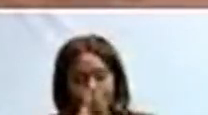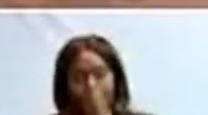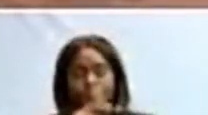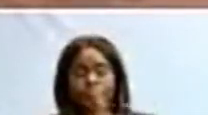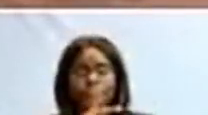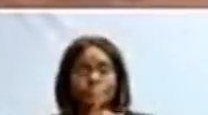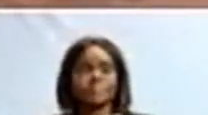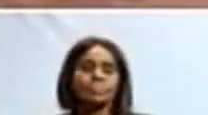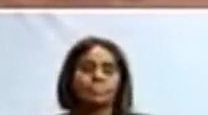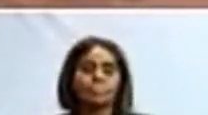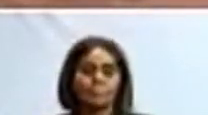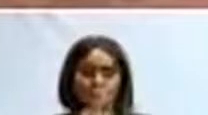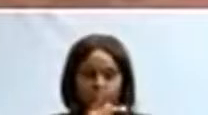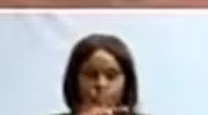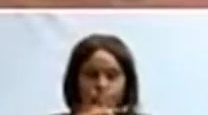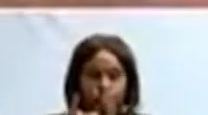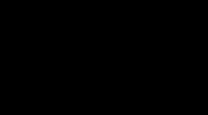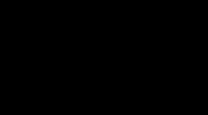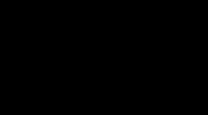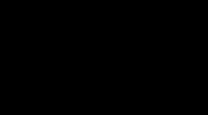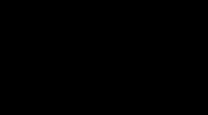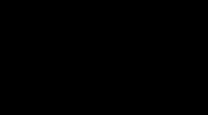secure a property